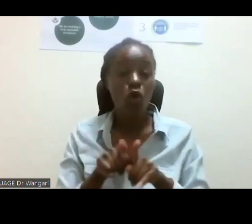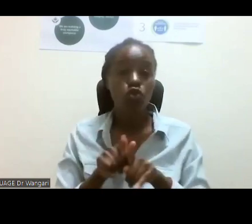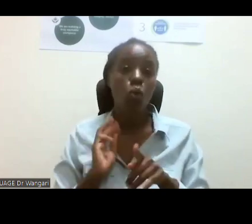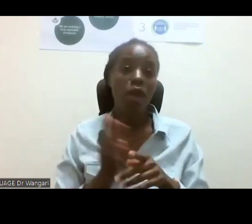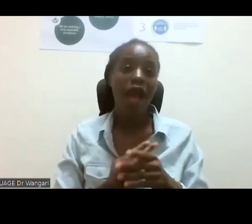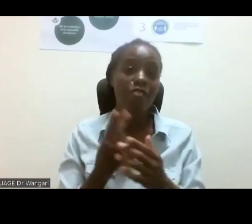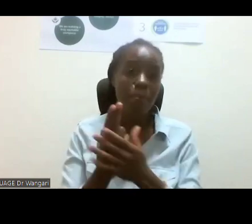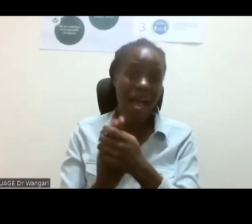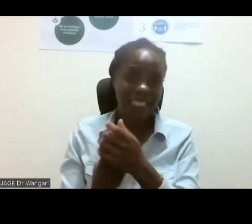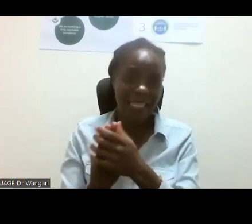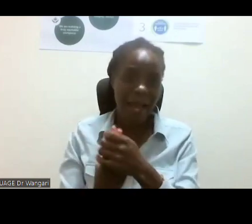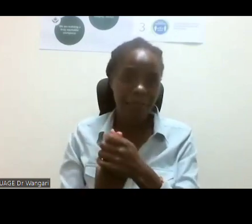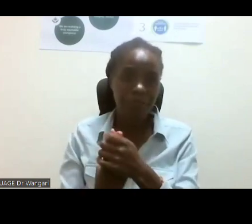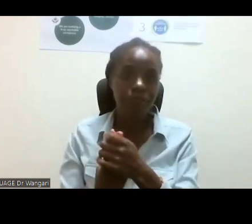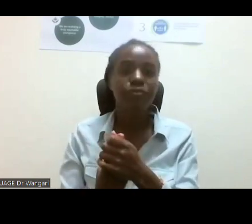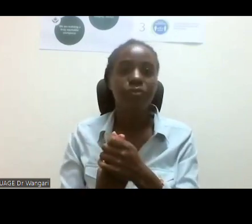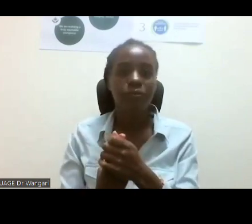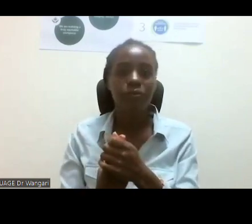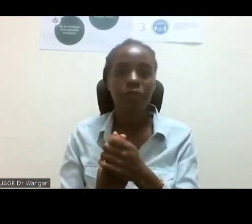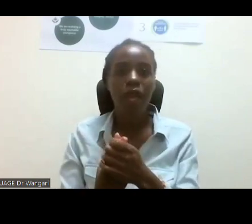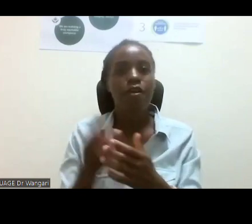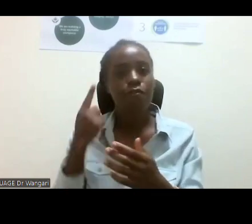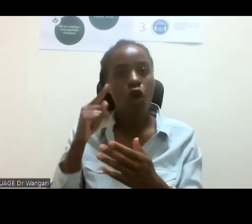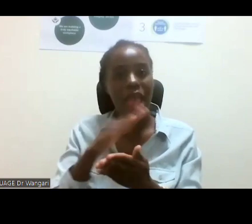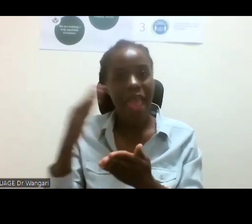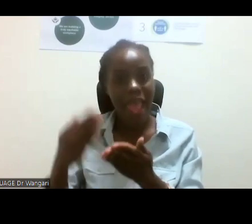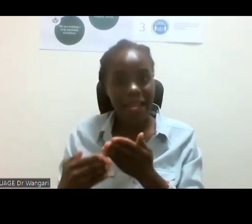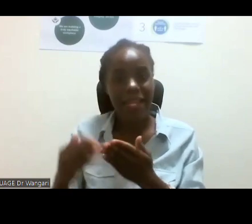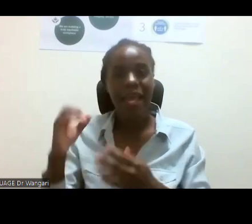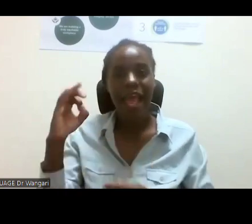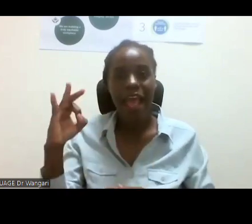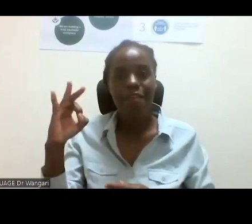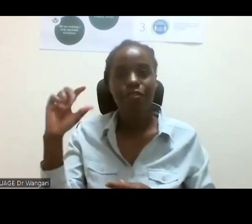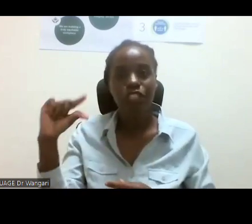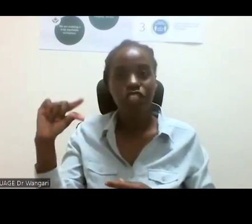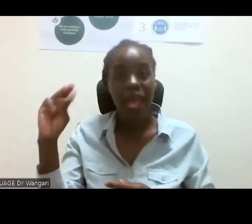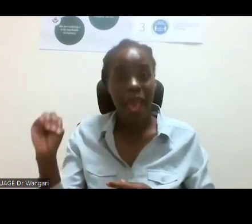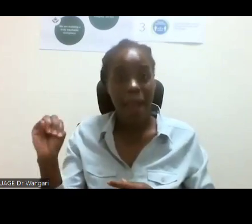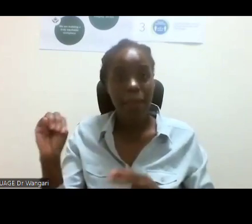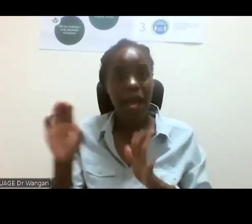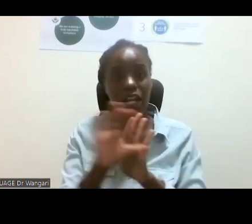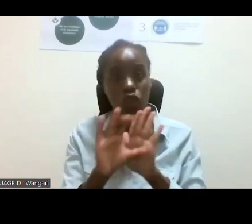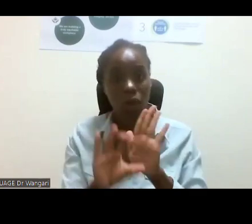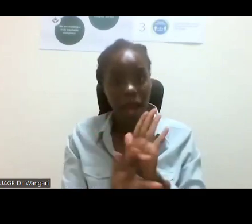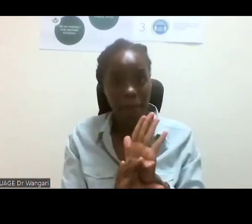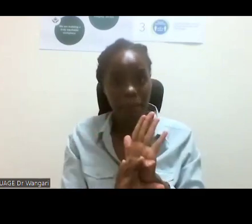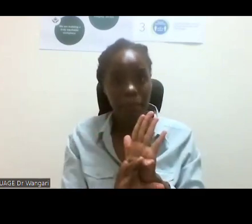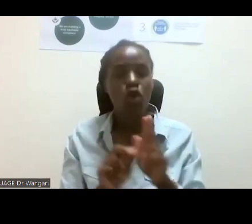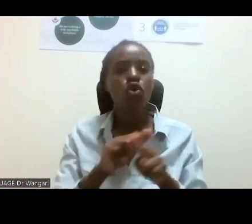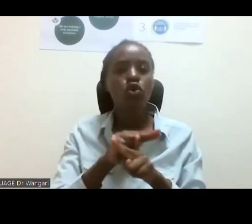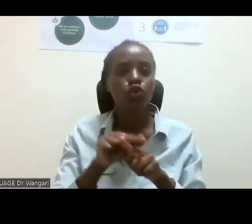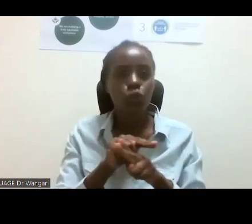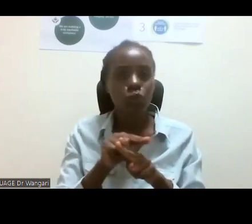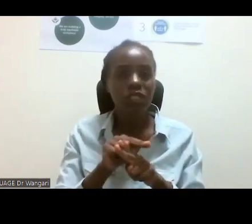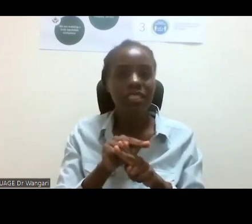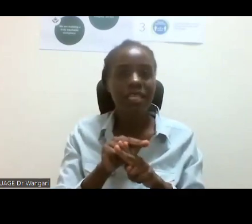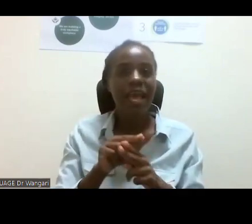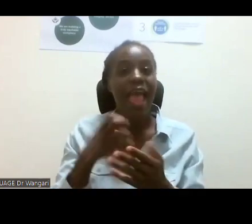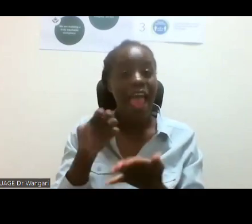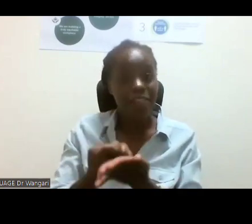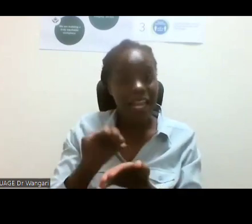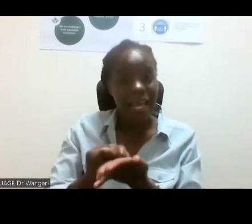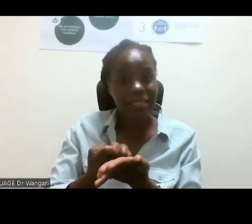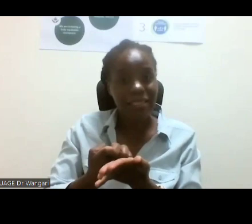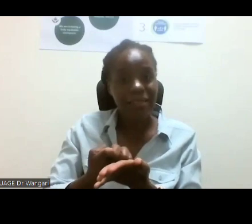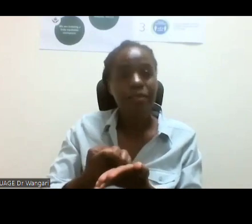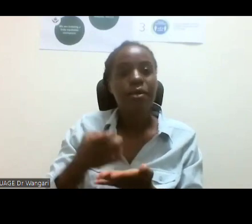ARCAV, has developed an End FGMC training curriculum using the most current evidence and best practices available from